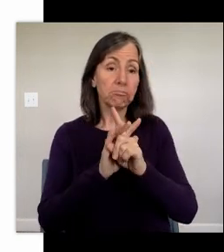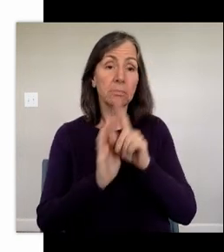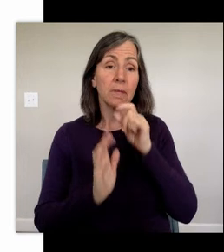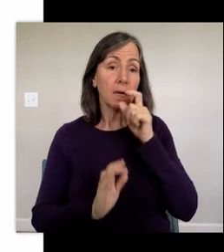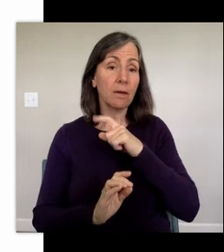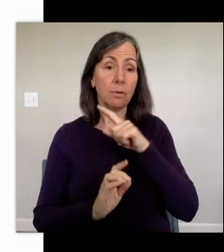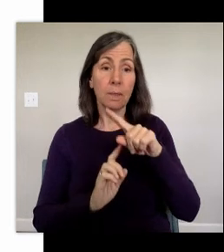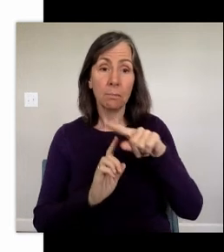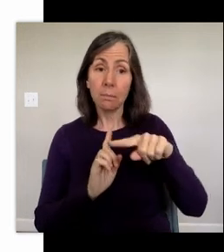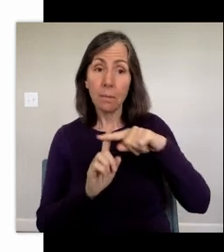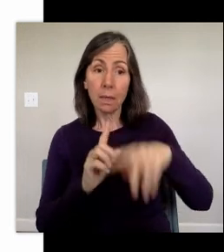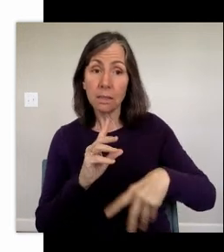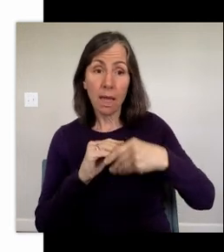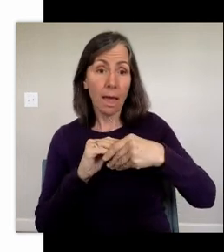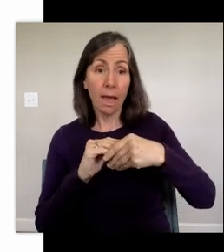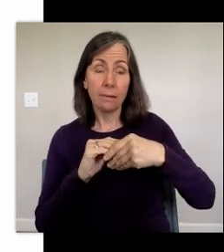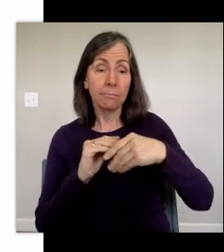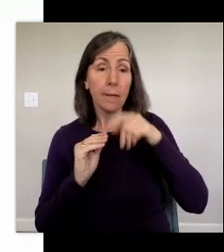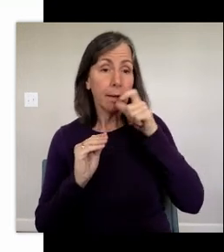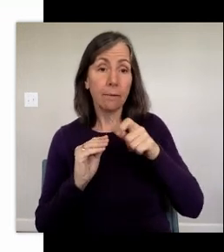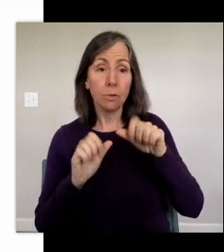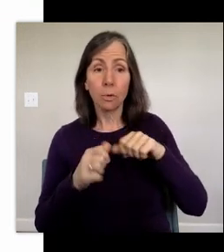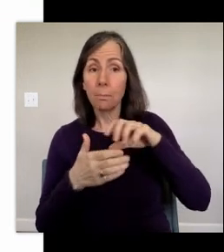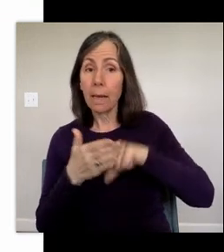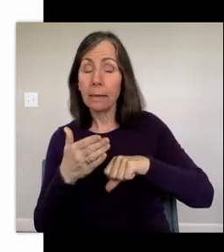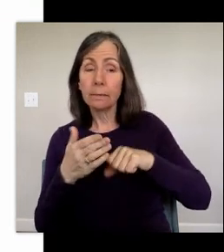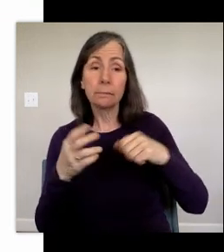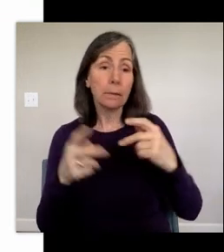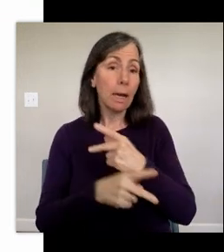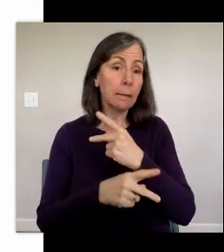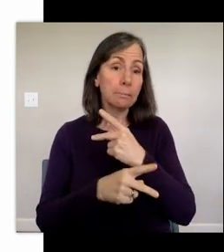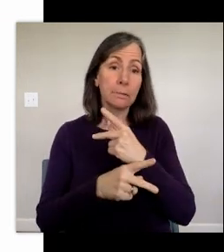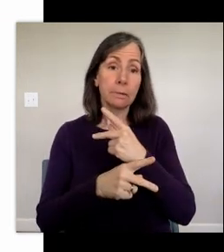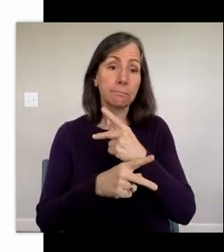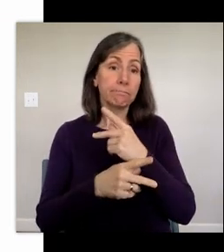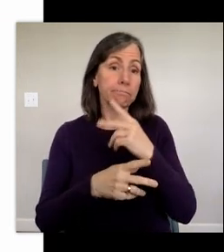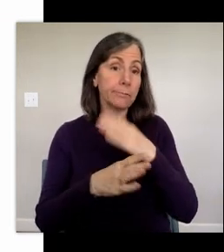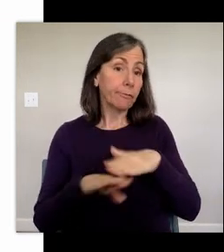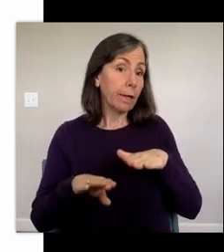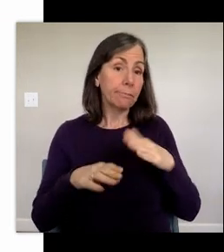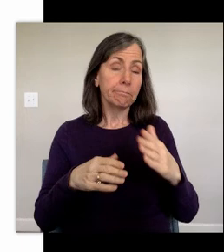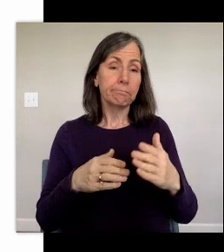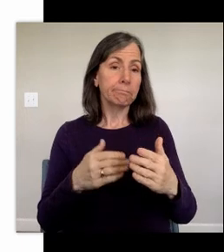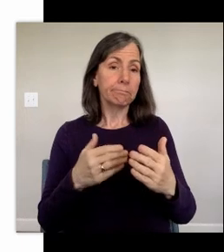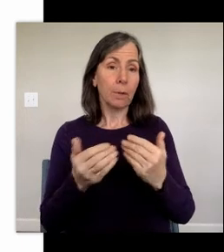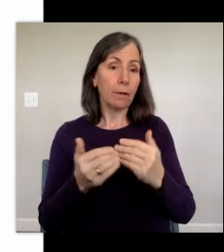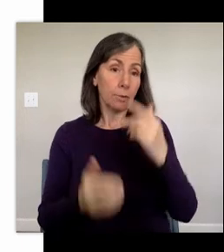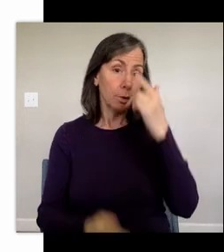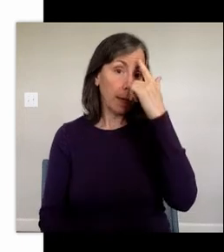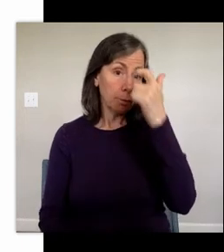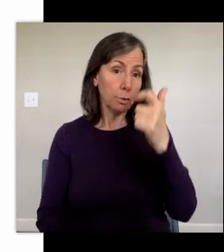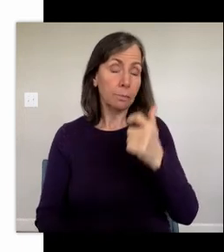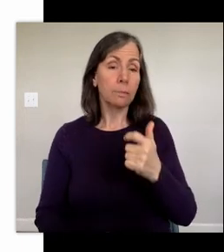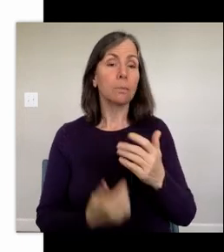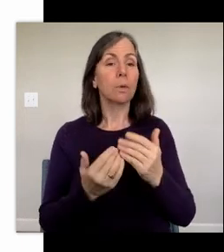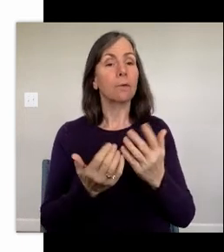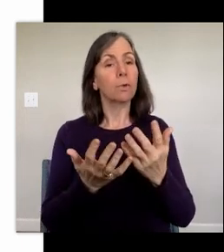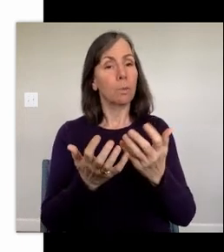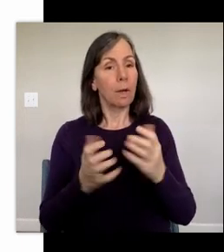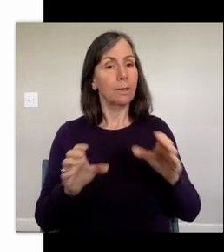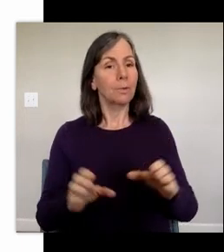plus, but just get creative. Anything you put is perfectly fine with us. We want you to have